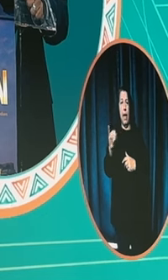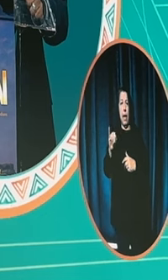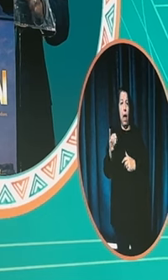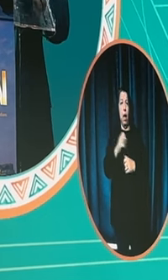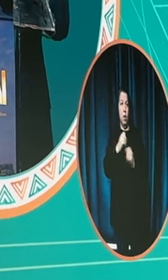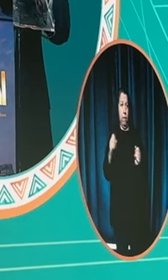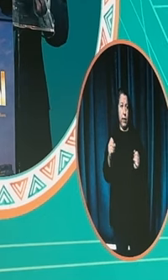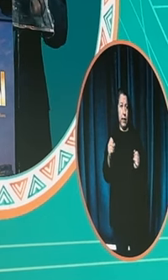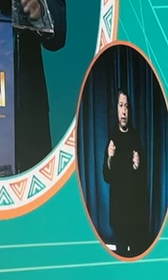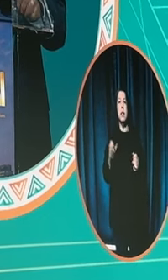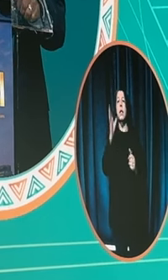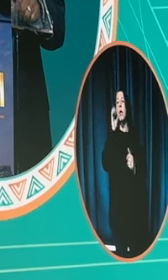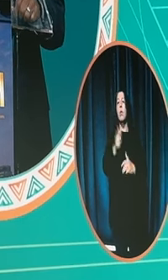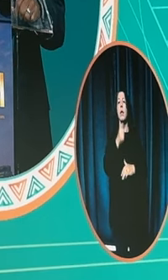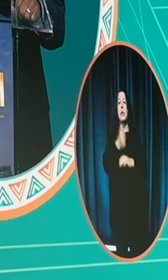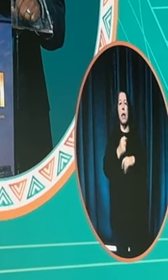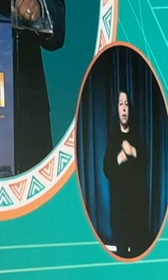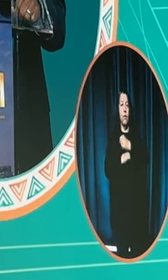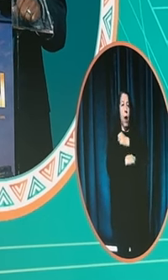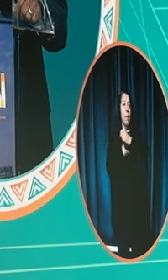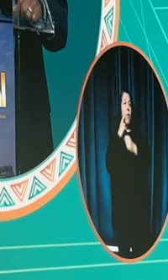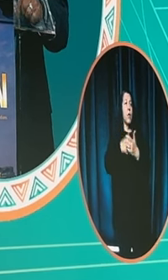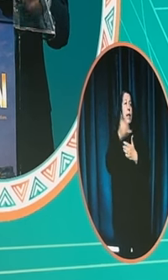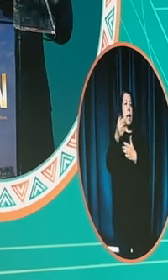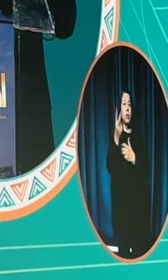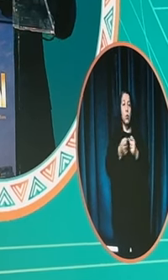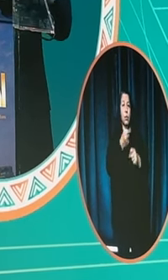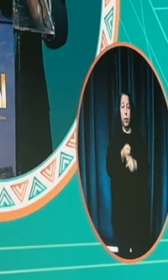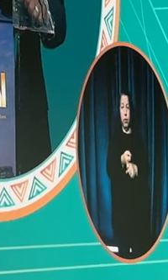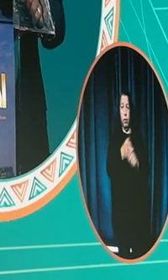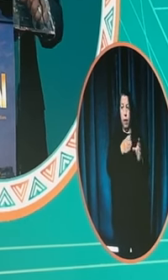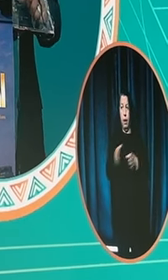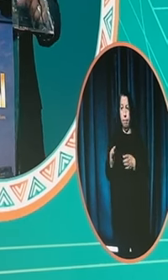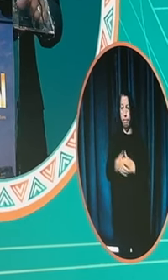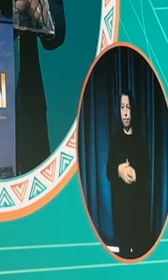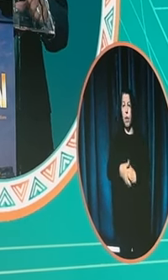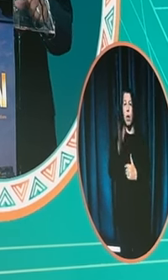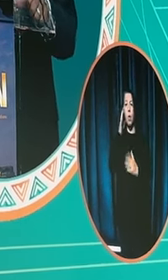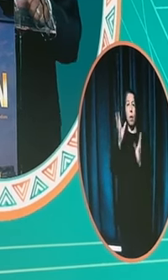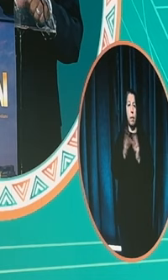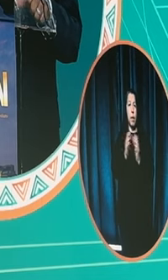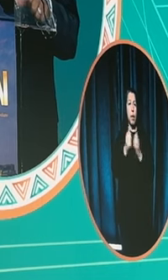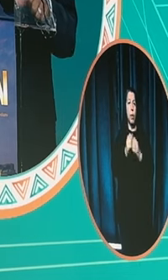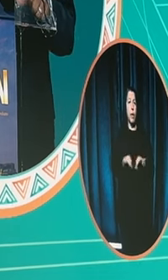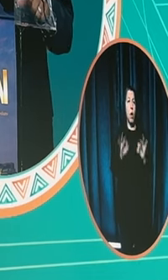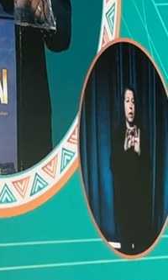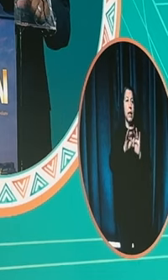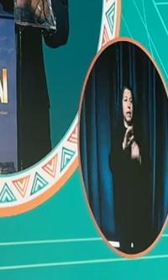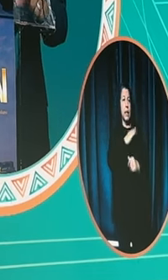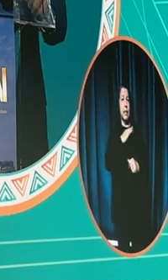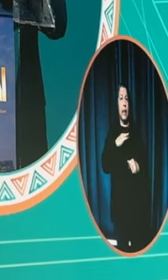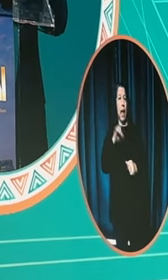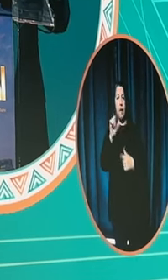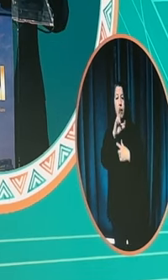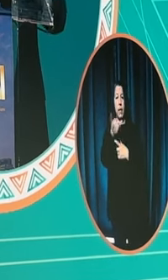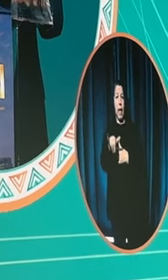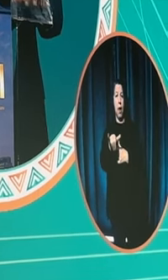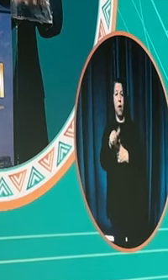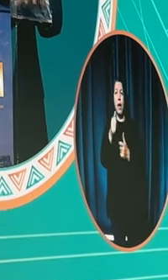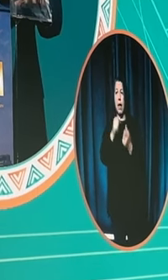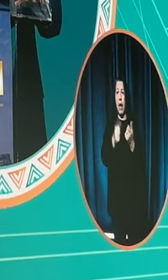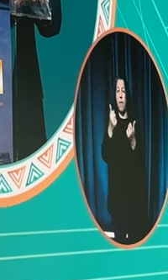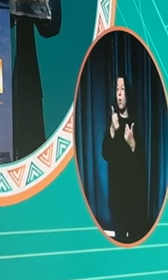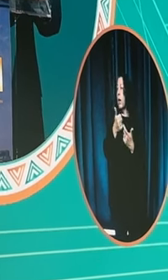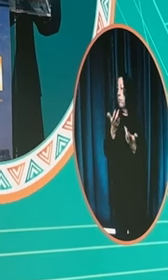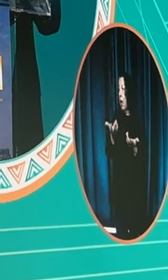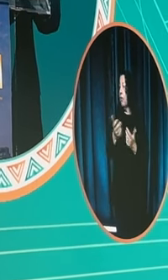to set the frame for the next 2 years, and we will be meeting with our key staff, Larry, and everybody else.